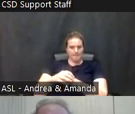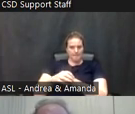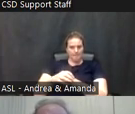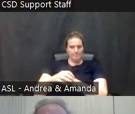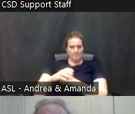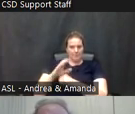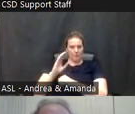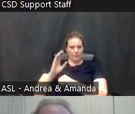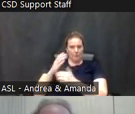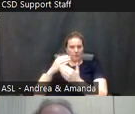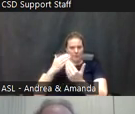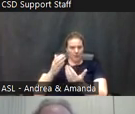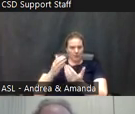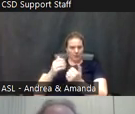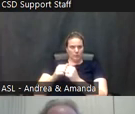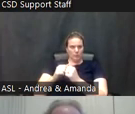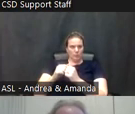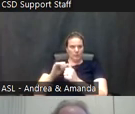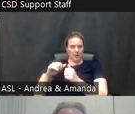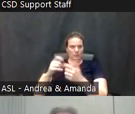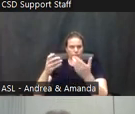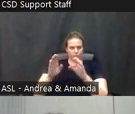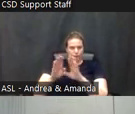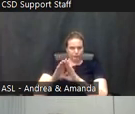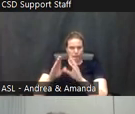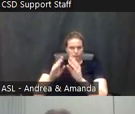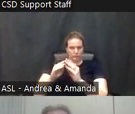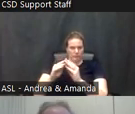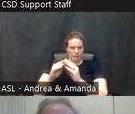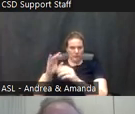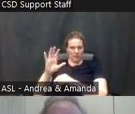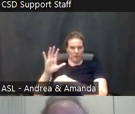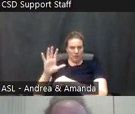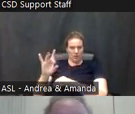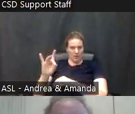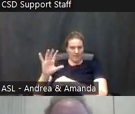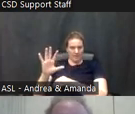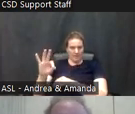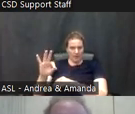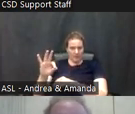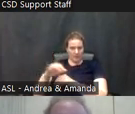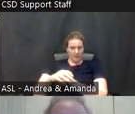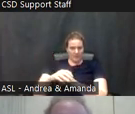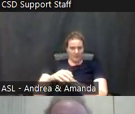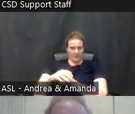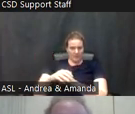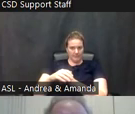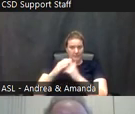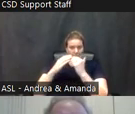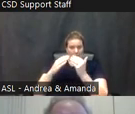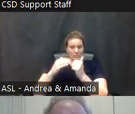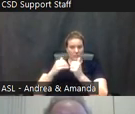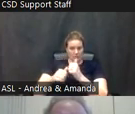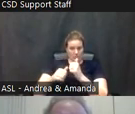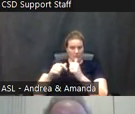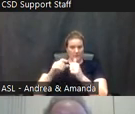we will thank you. We will adjourn this meeting at 8:59. And I want to thank you, each